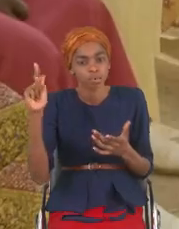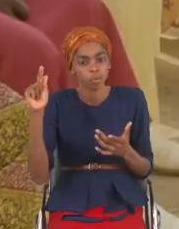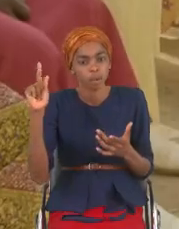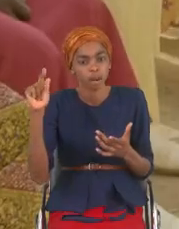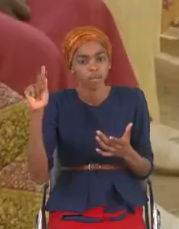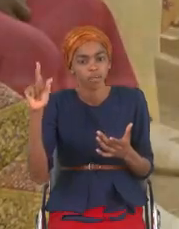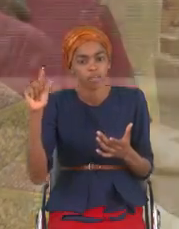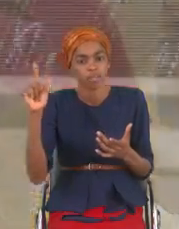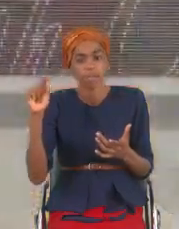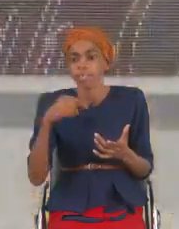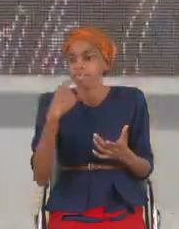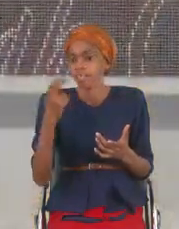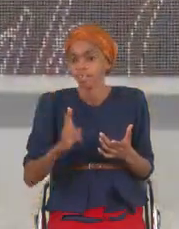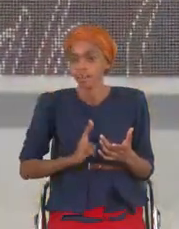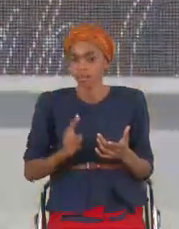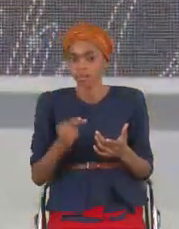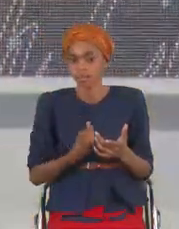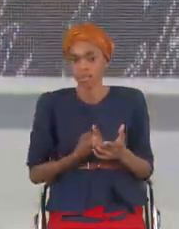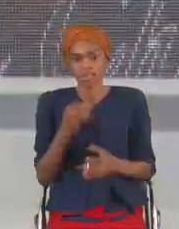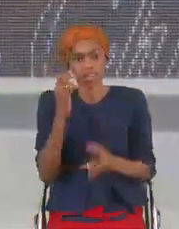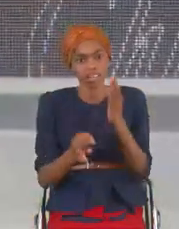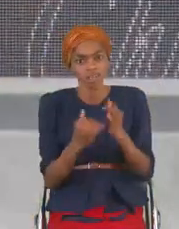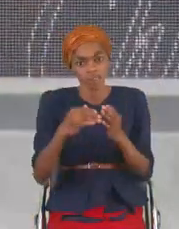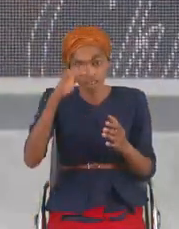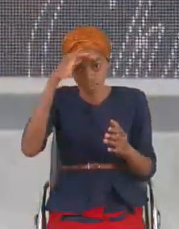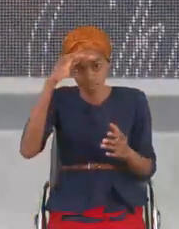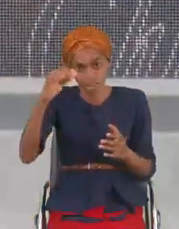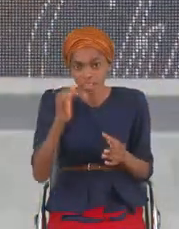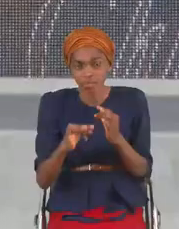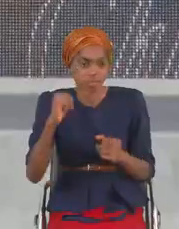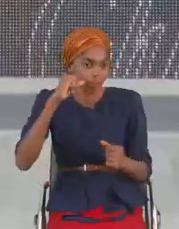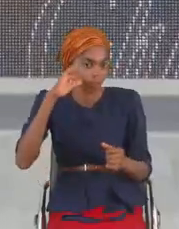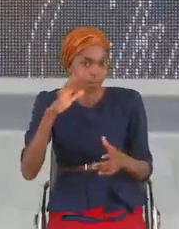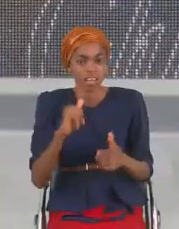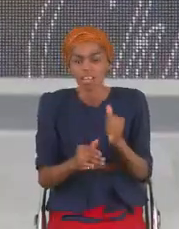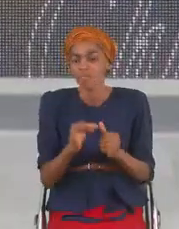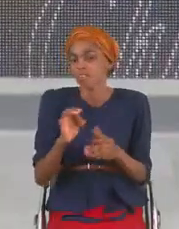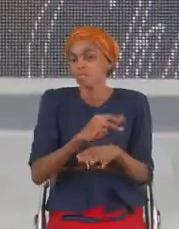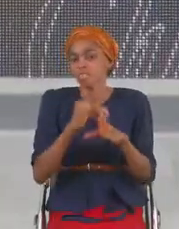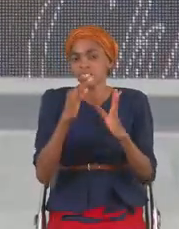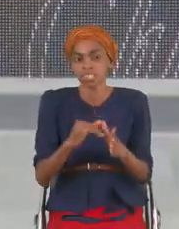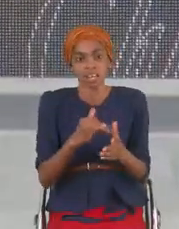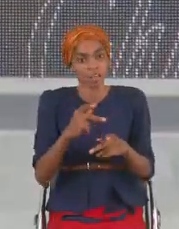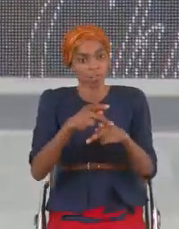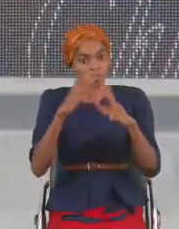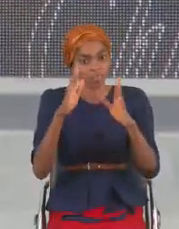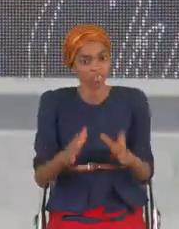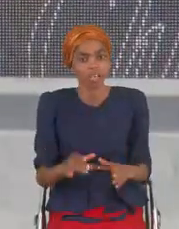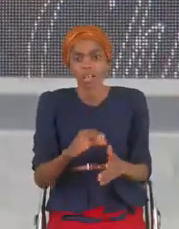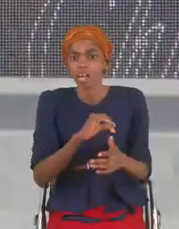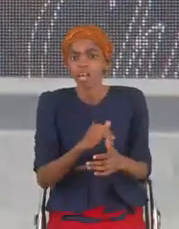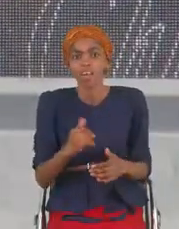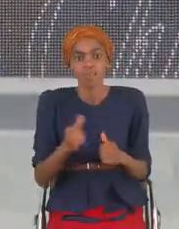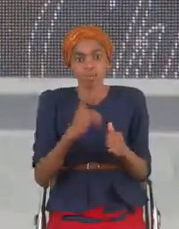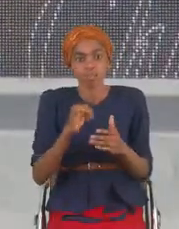Verse 21, it tells us, if a man, if a woman, if a minister, if a professional, if anyone that calls